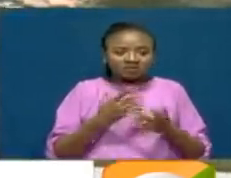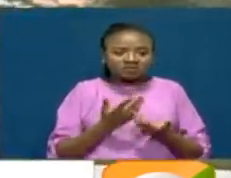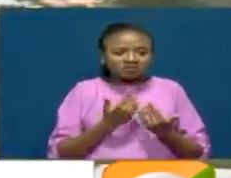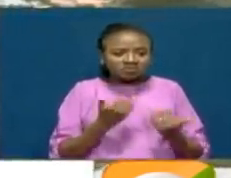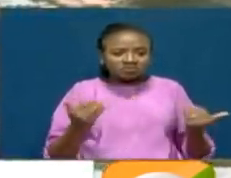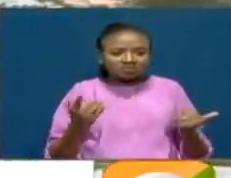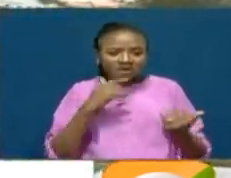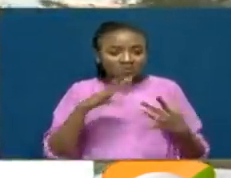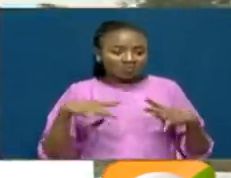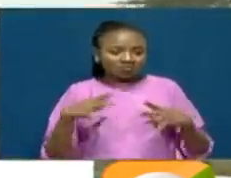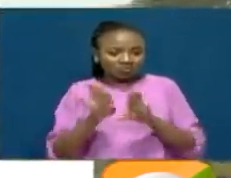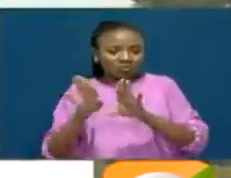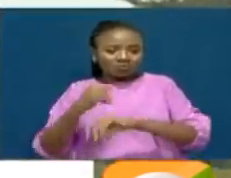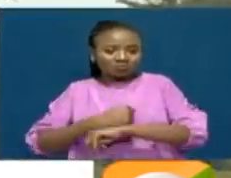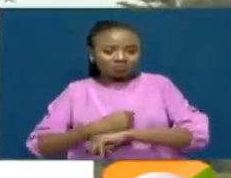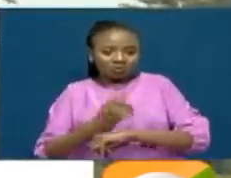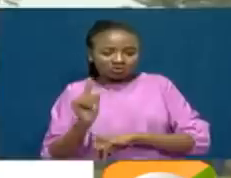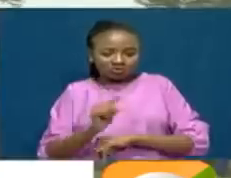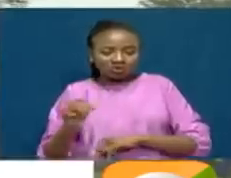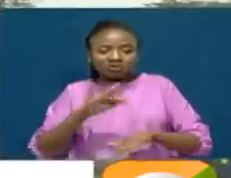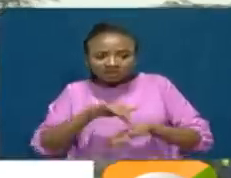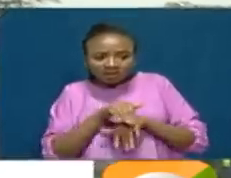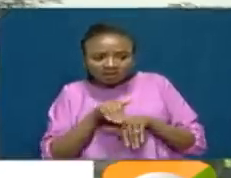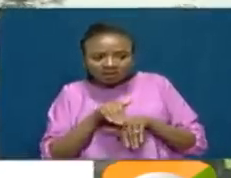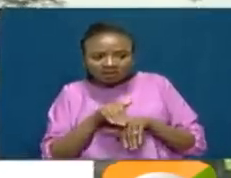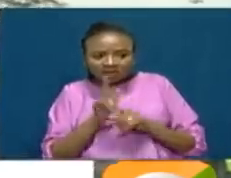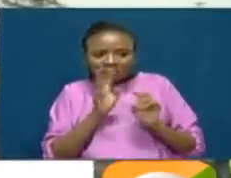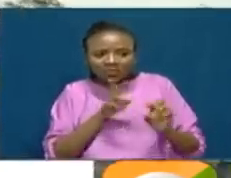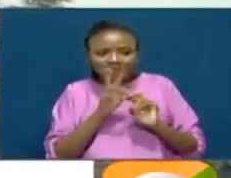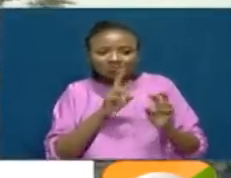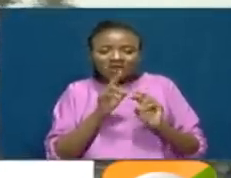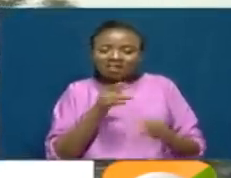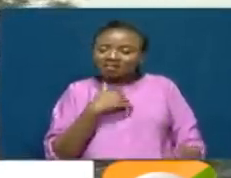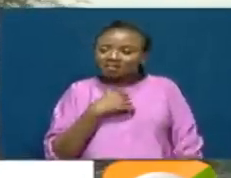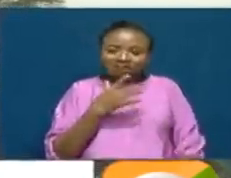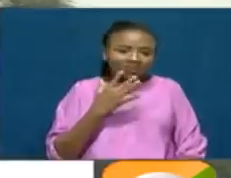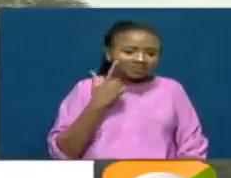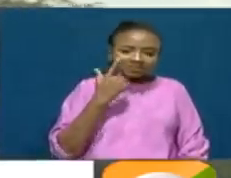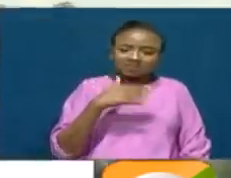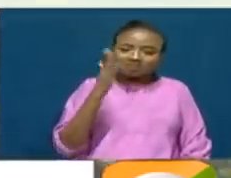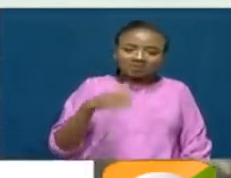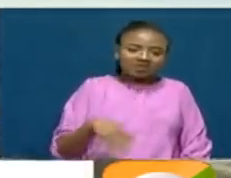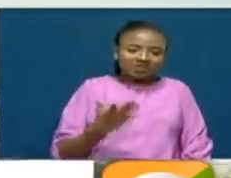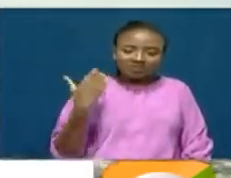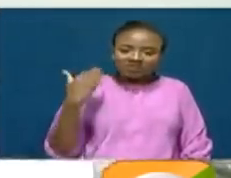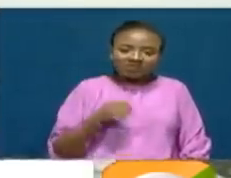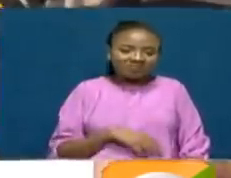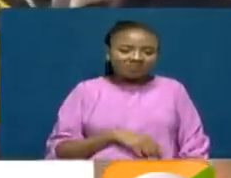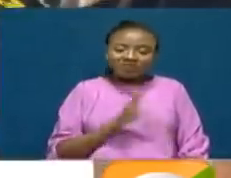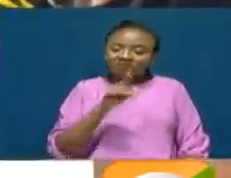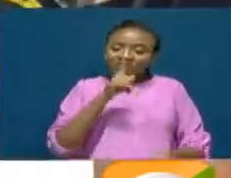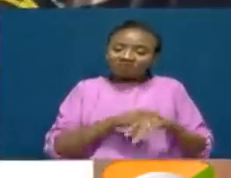on midterm holidays joined their parents to enjoy the event. Leo nimeona ndege zijaona duniani mzima tangu